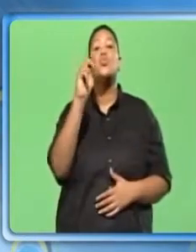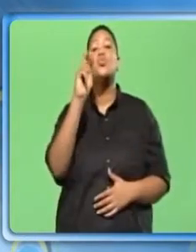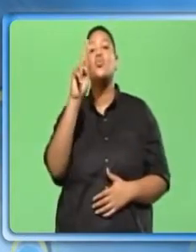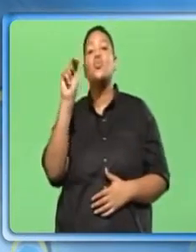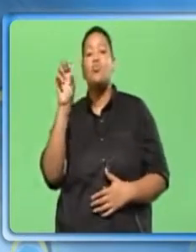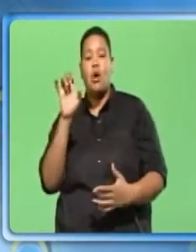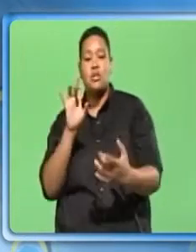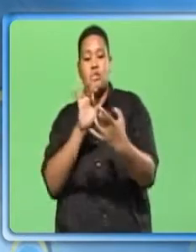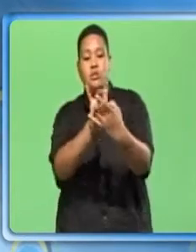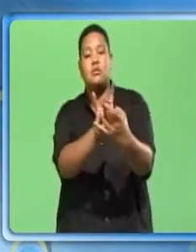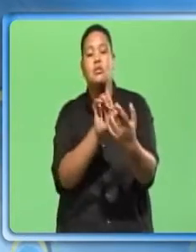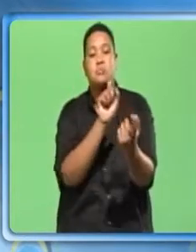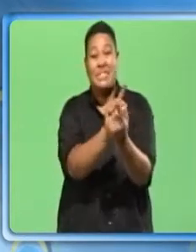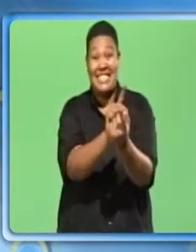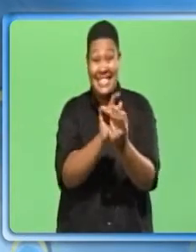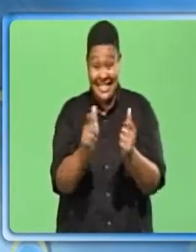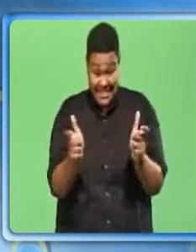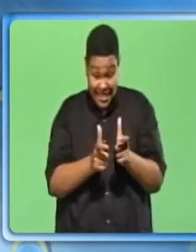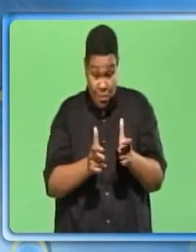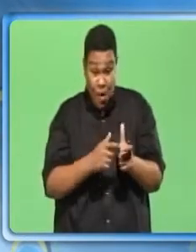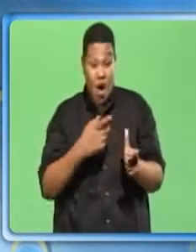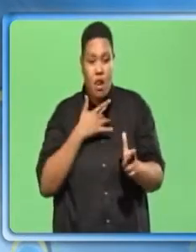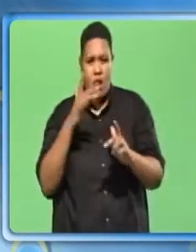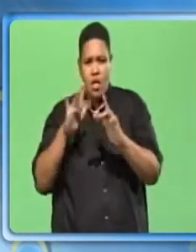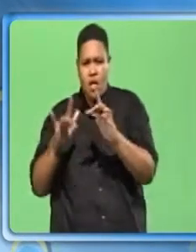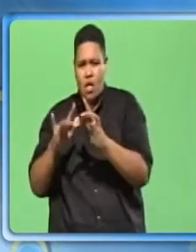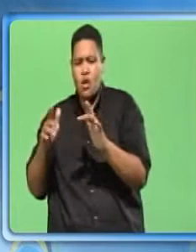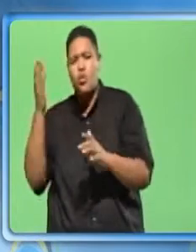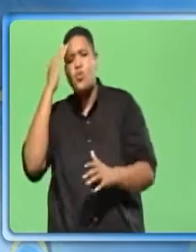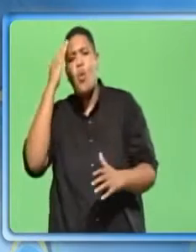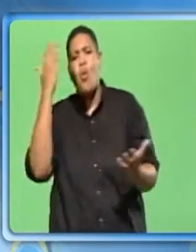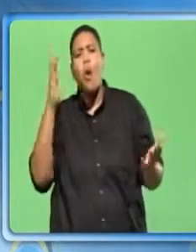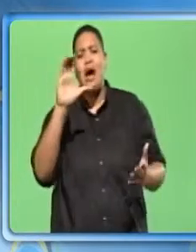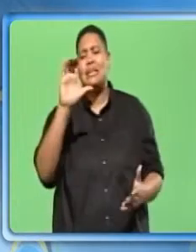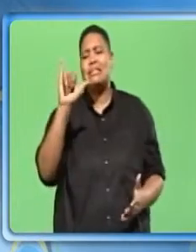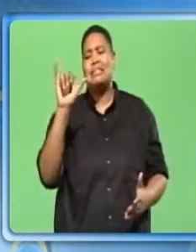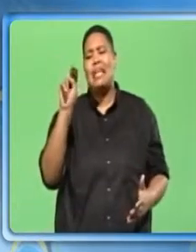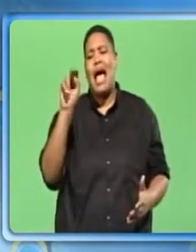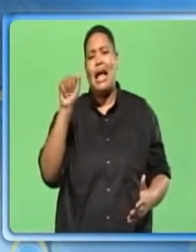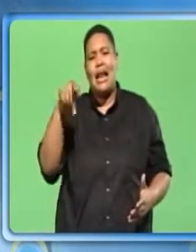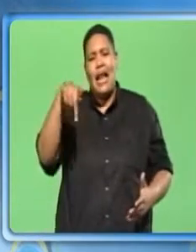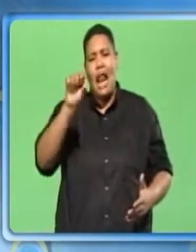meet. This small gap is known as a synapse.